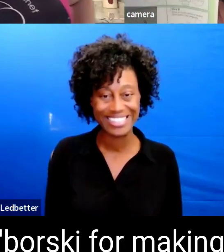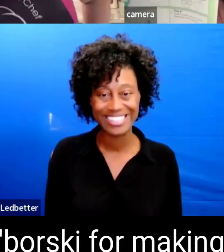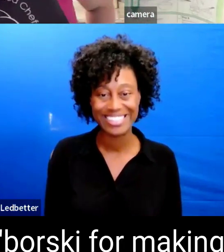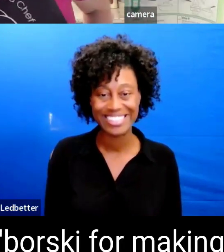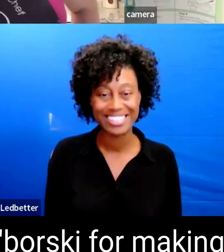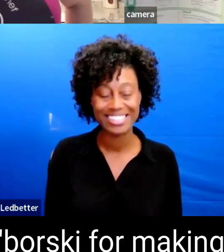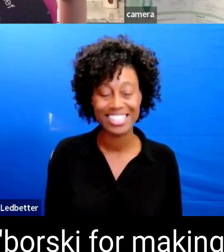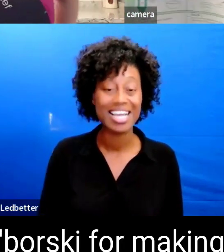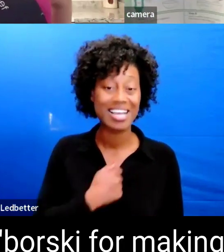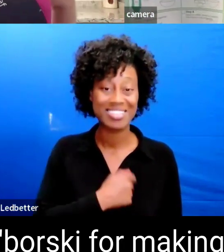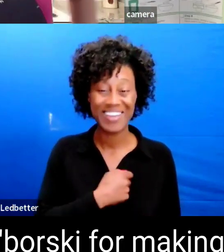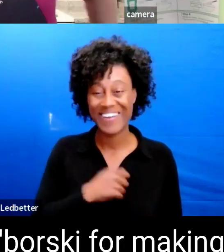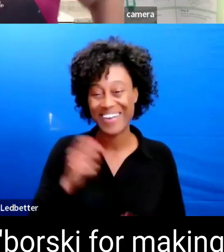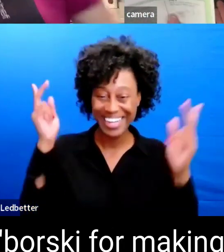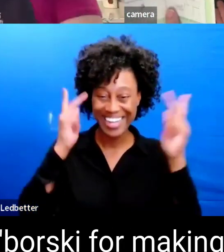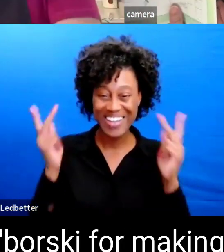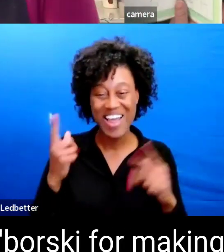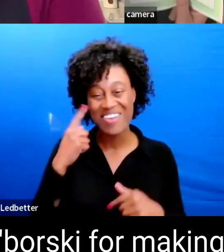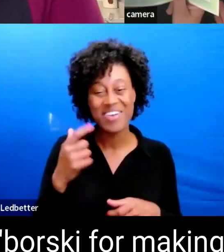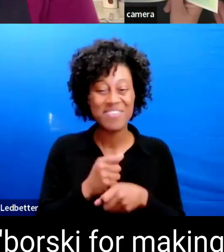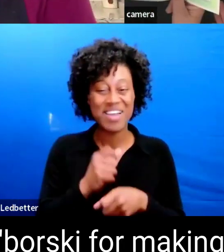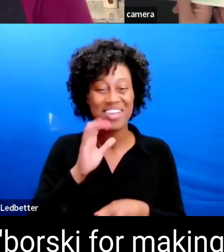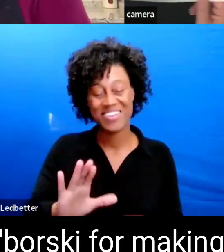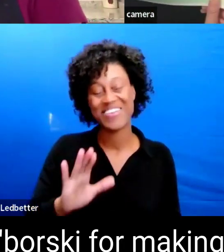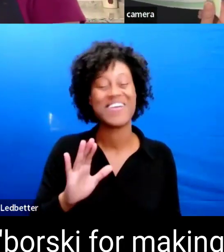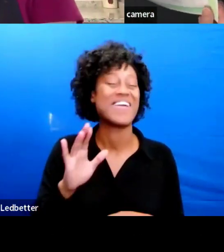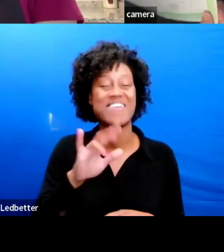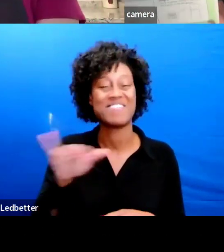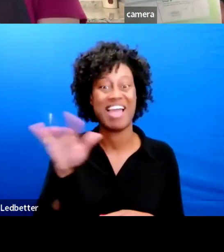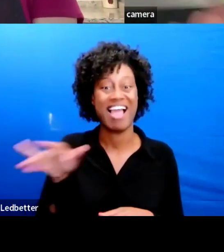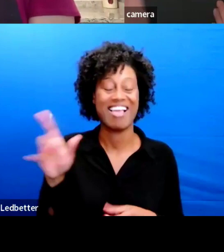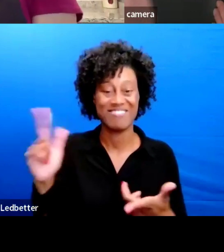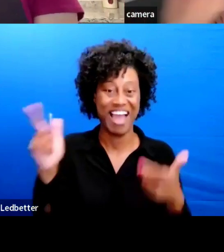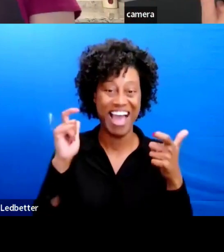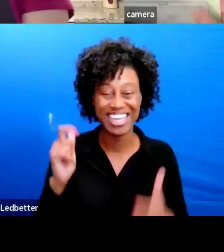My apologies, Kaborski, for making your fingers go so fast.